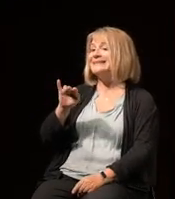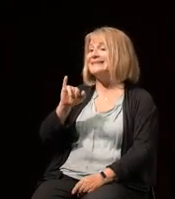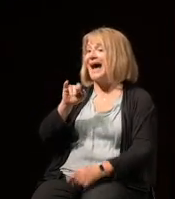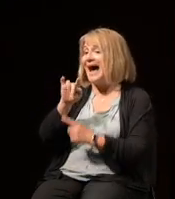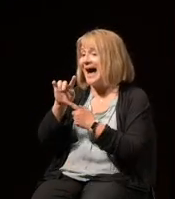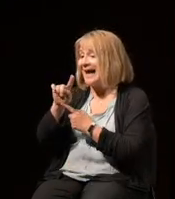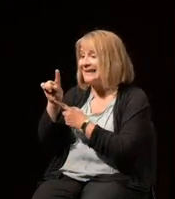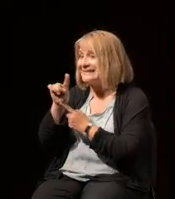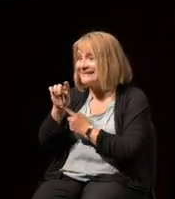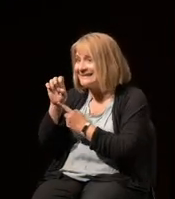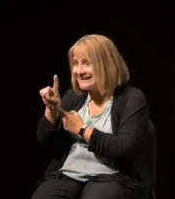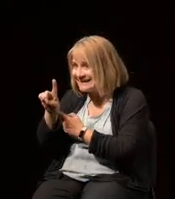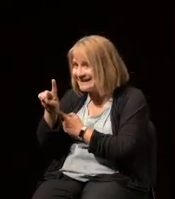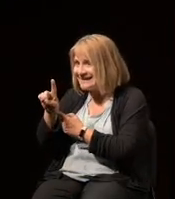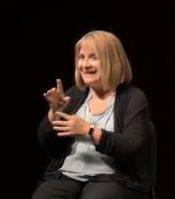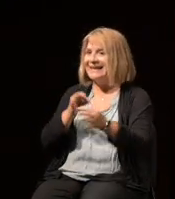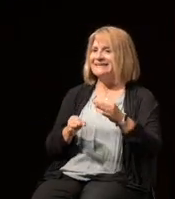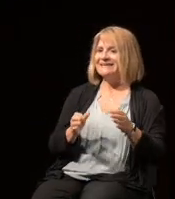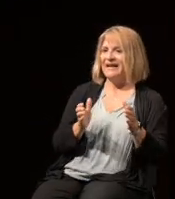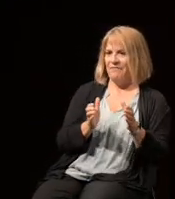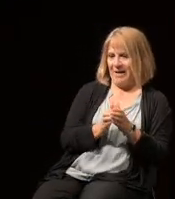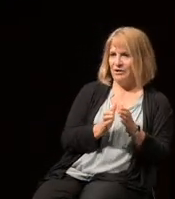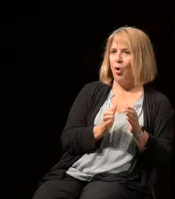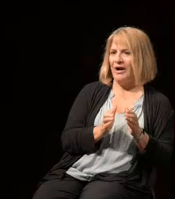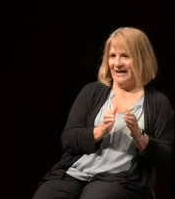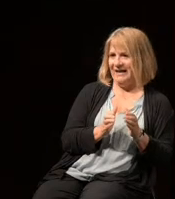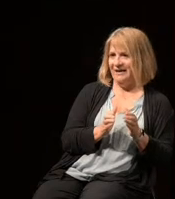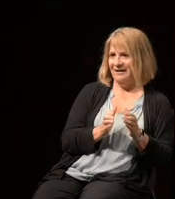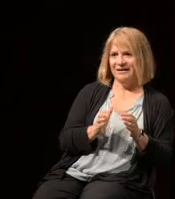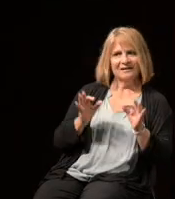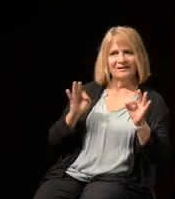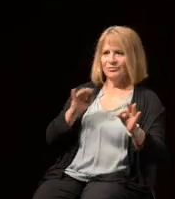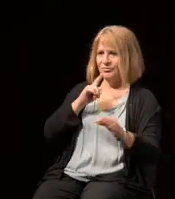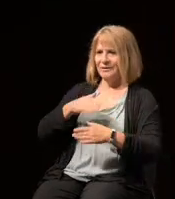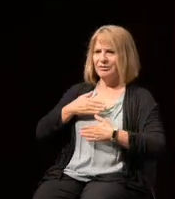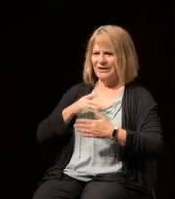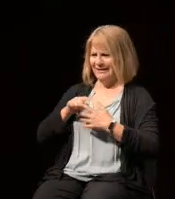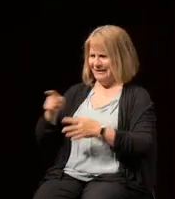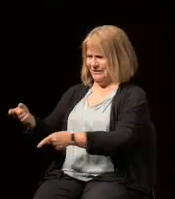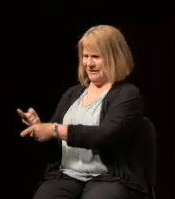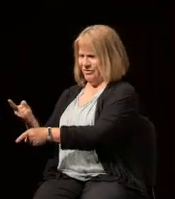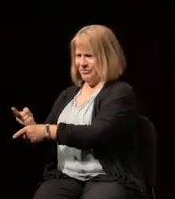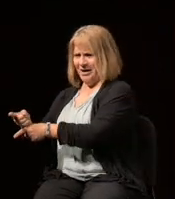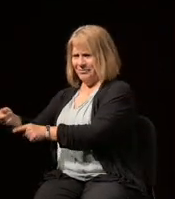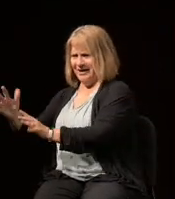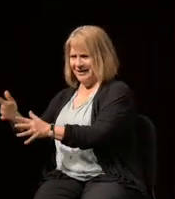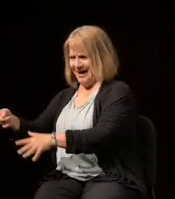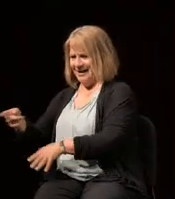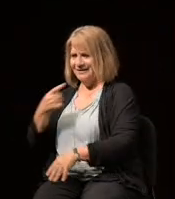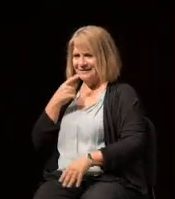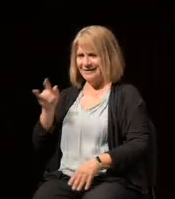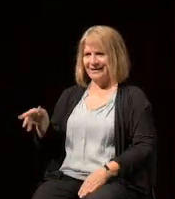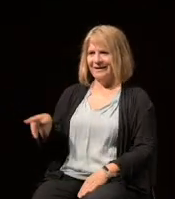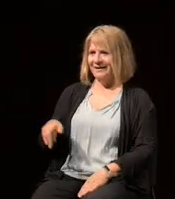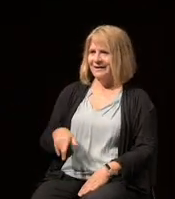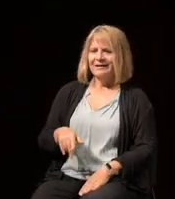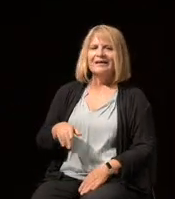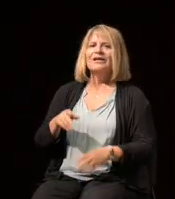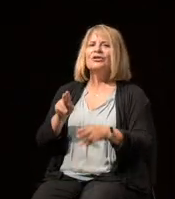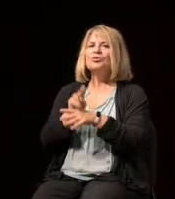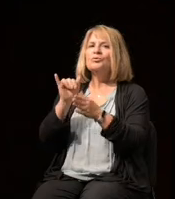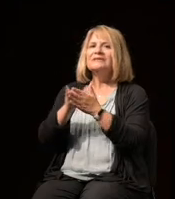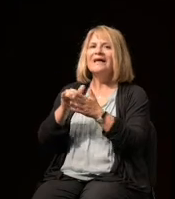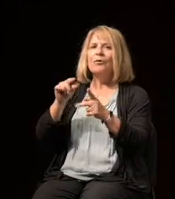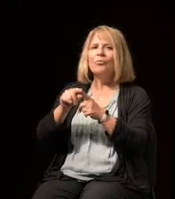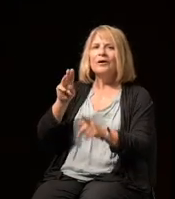told me about your consciousness and your literacy. So I really appreciated this and had full confidence in the things then that followed in